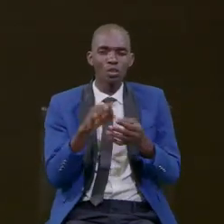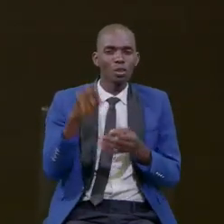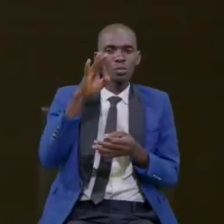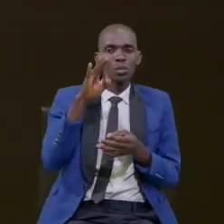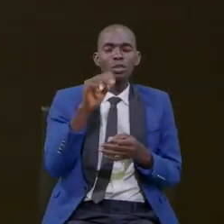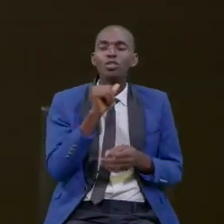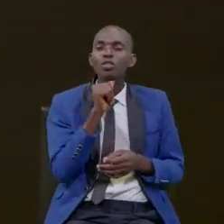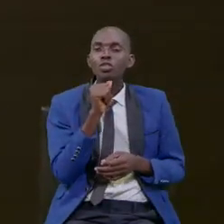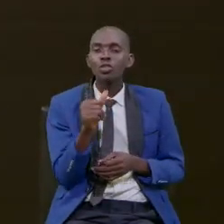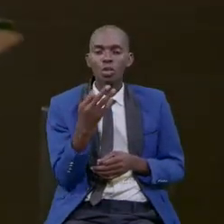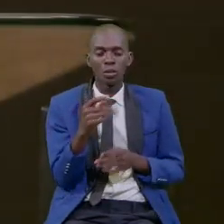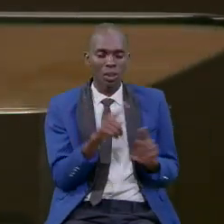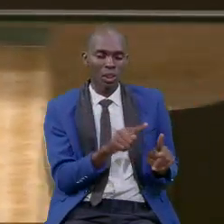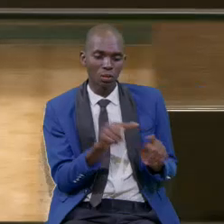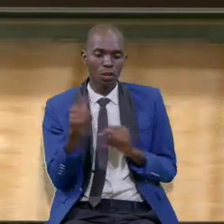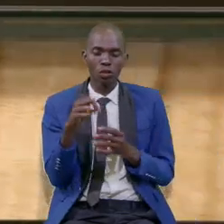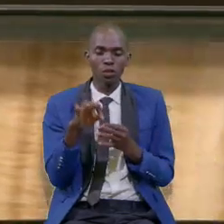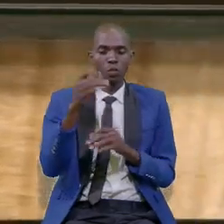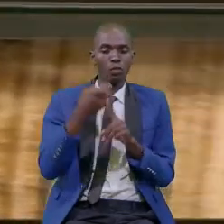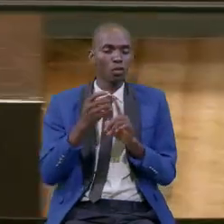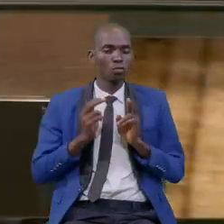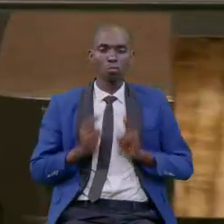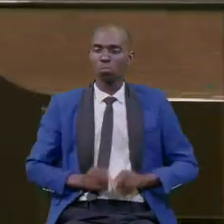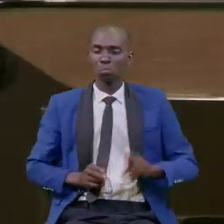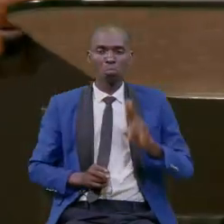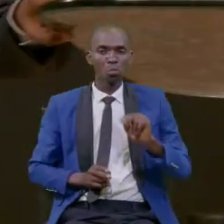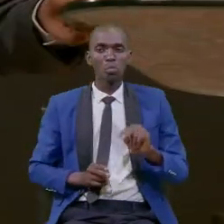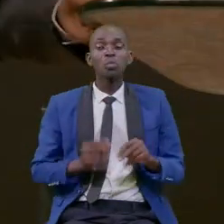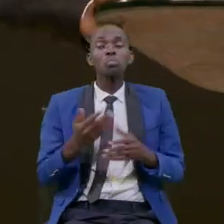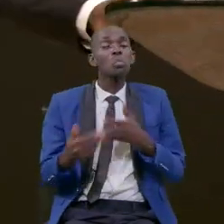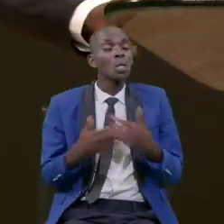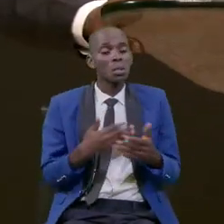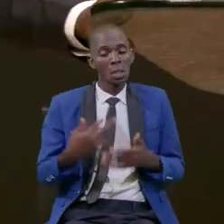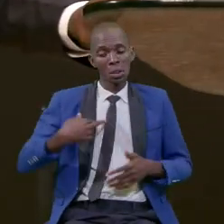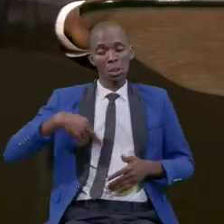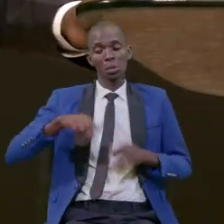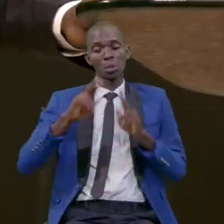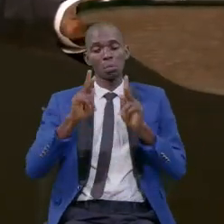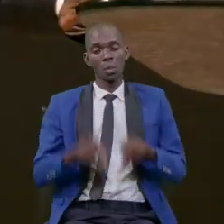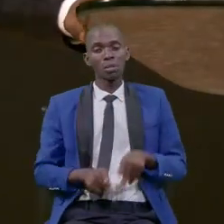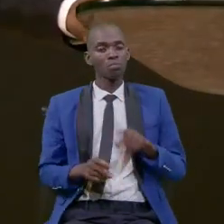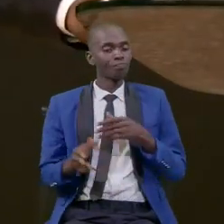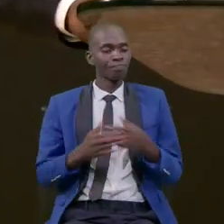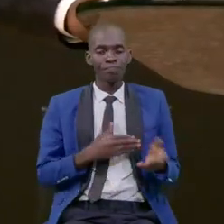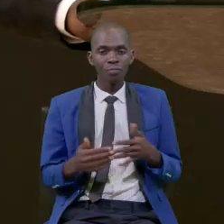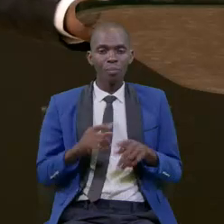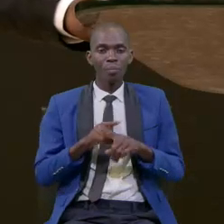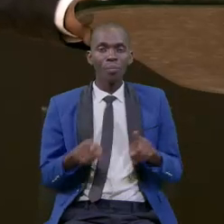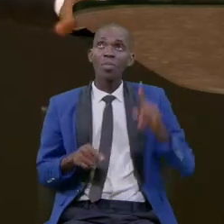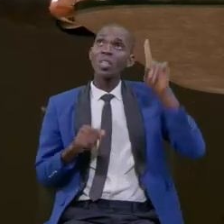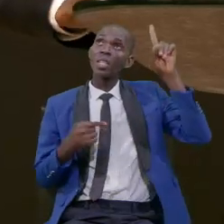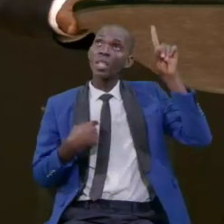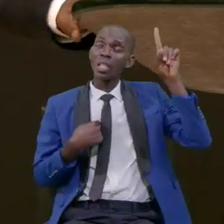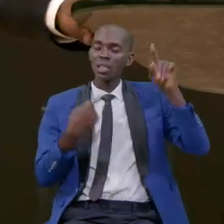of the spirit coming from man, even a religious man. But it says, I will